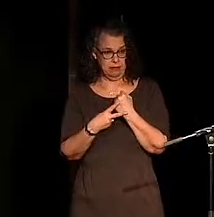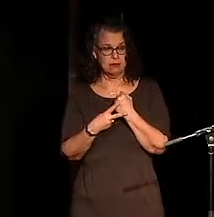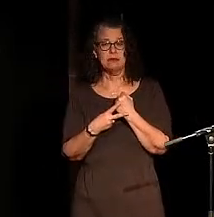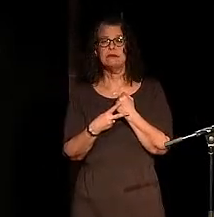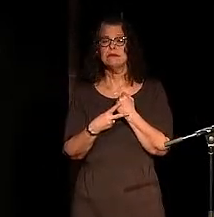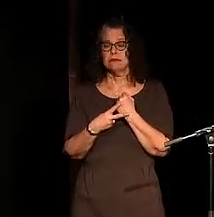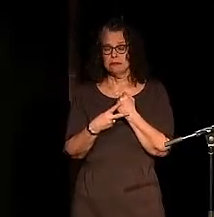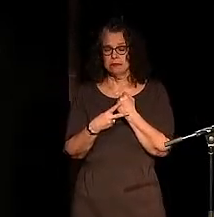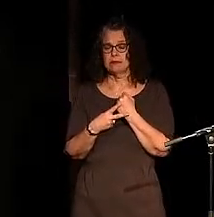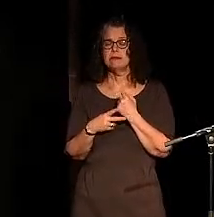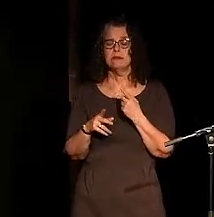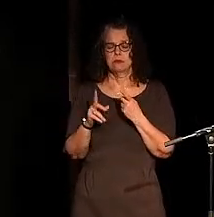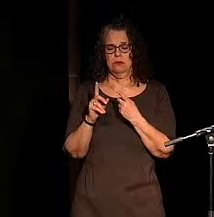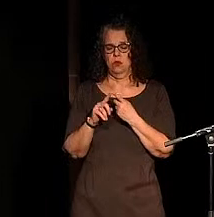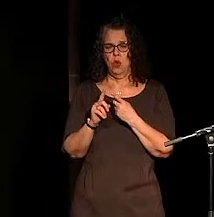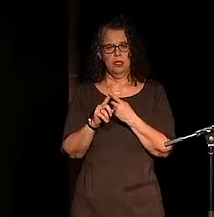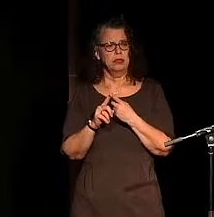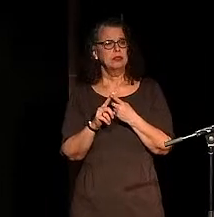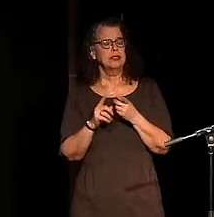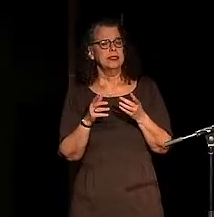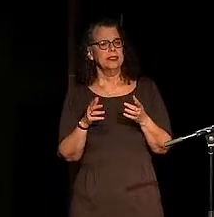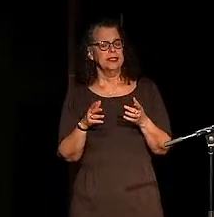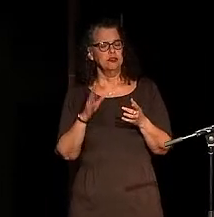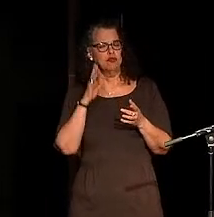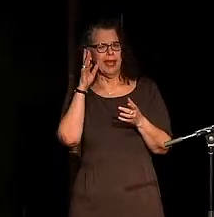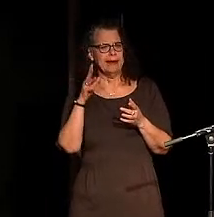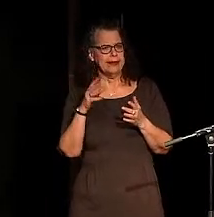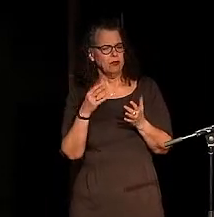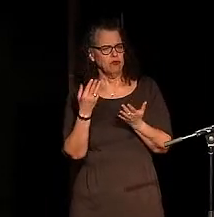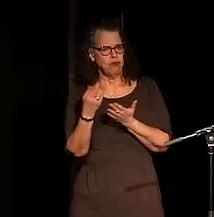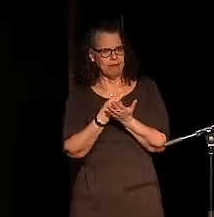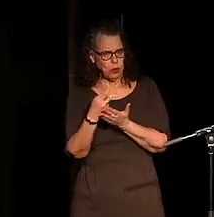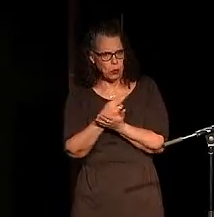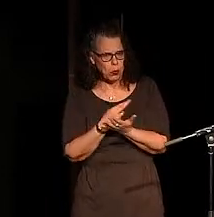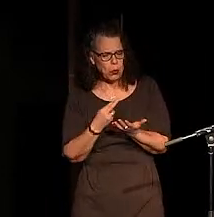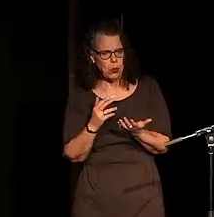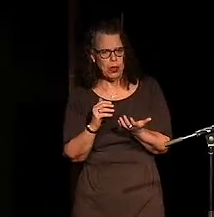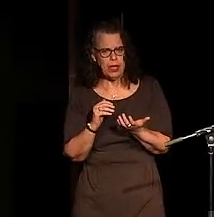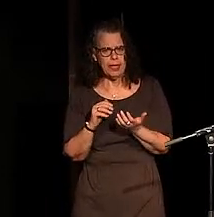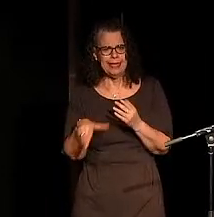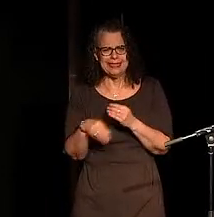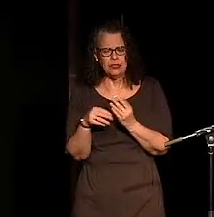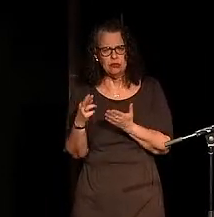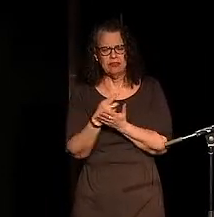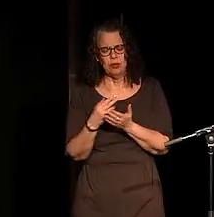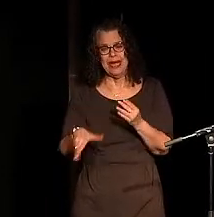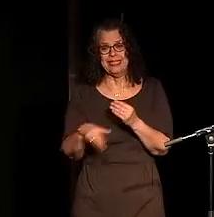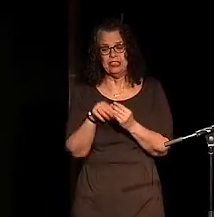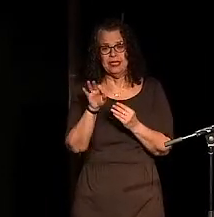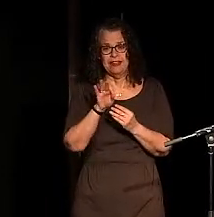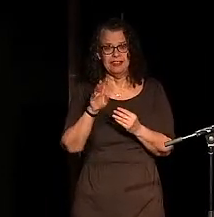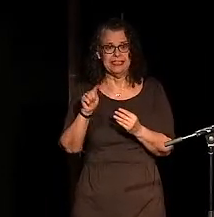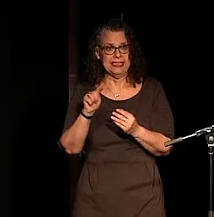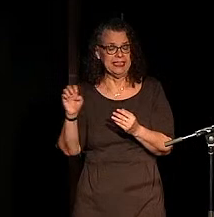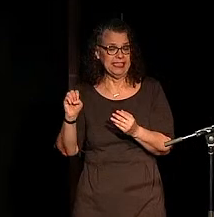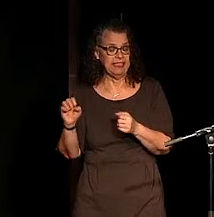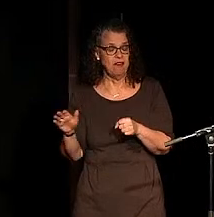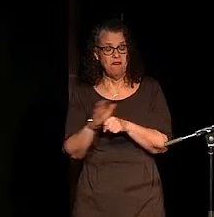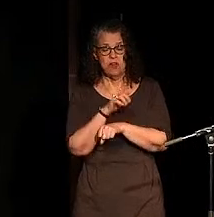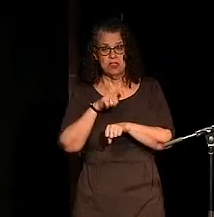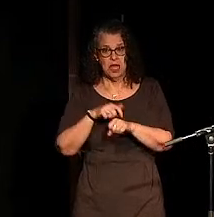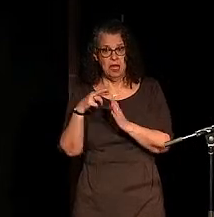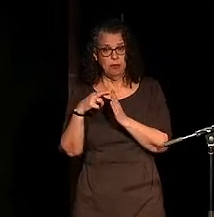to us. One is through generating additional revenue. How do we do it? Additional FTEs, full-time enrollment